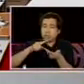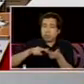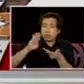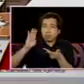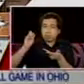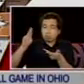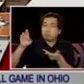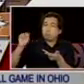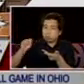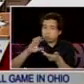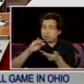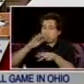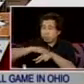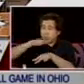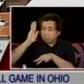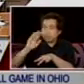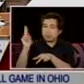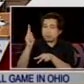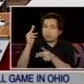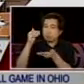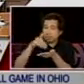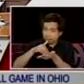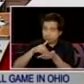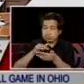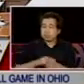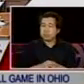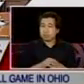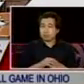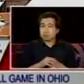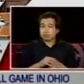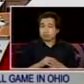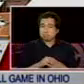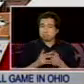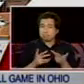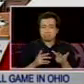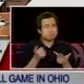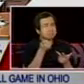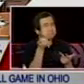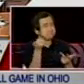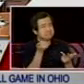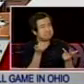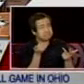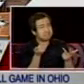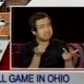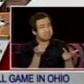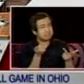in excess of 30,000. Year-end bonus in excess of 30,000. Alin pa?